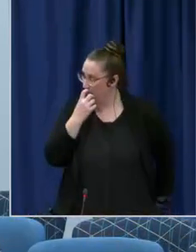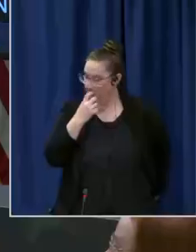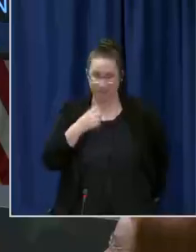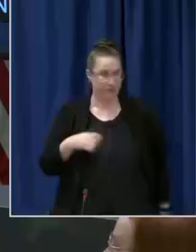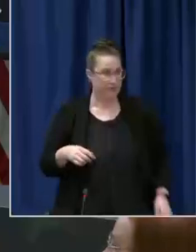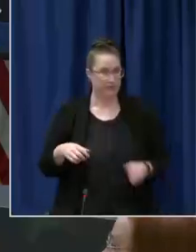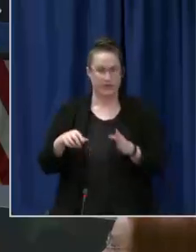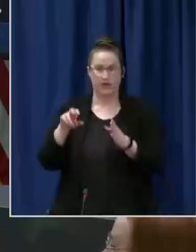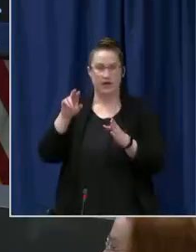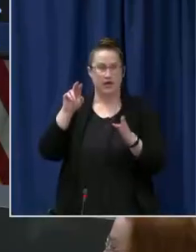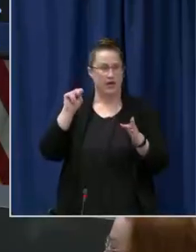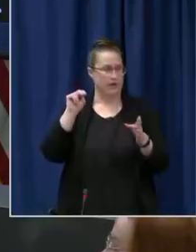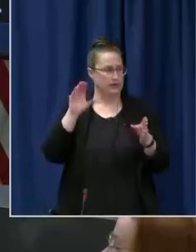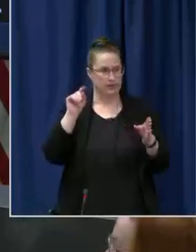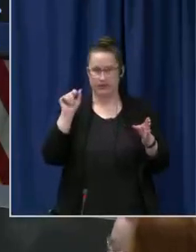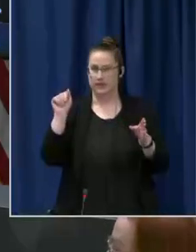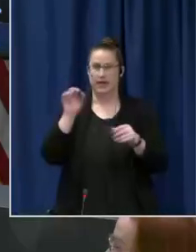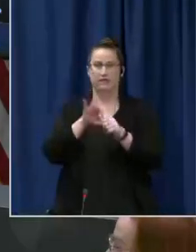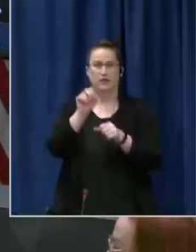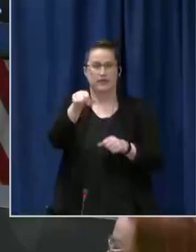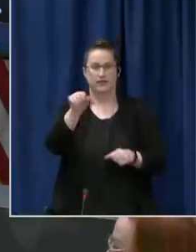And NCTA votes yes.